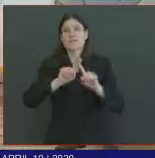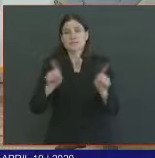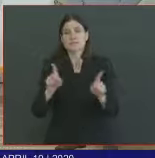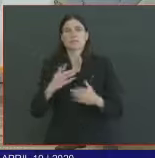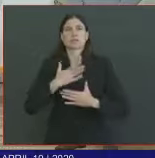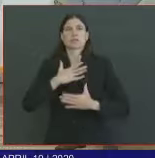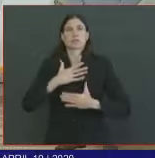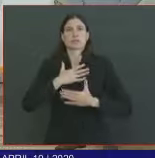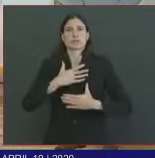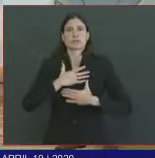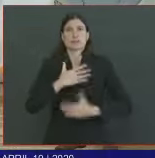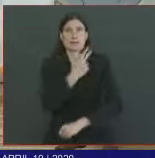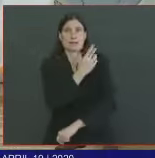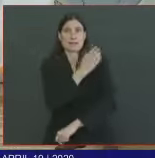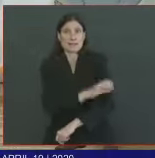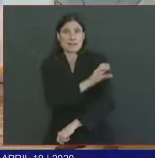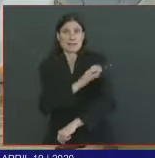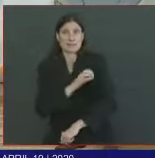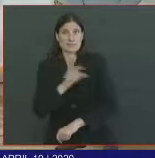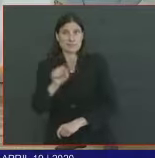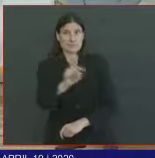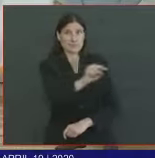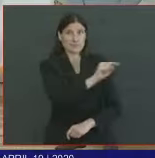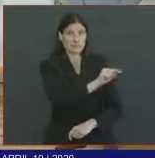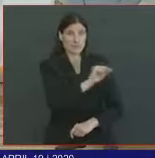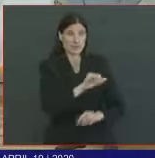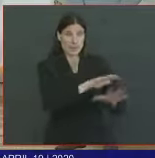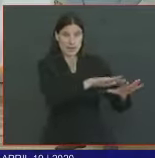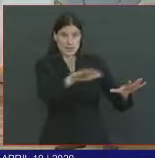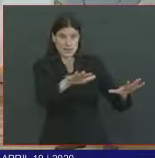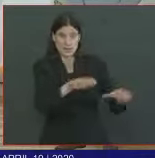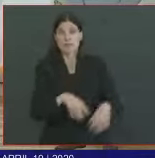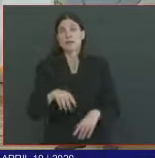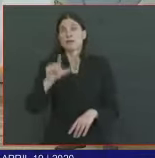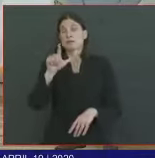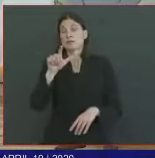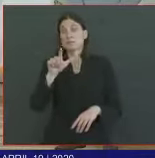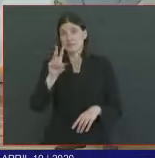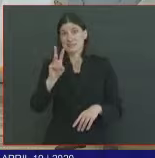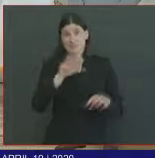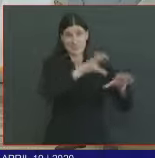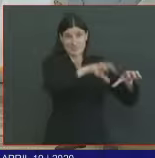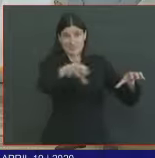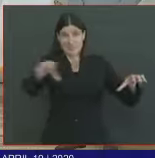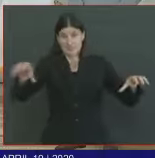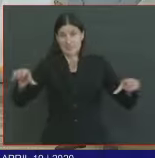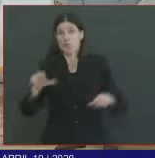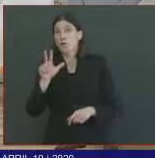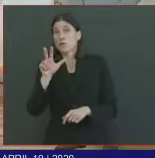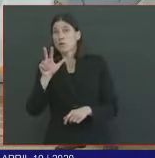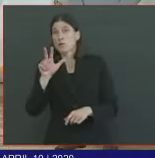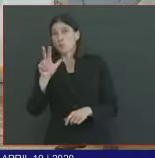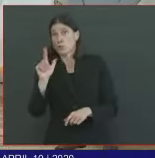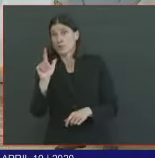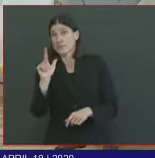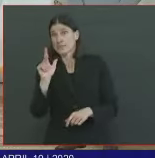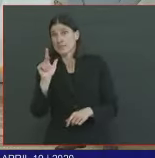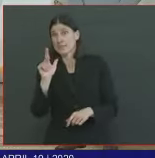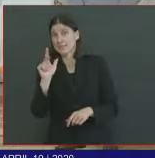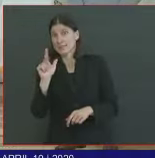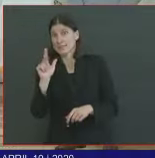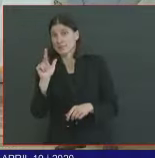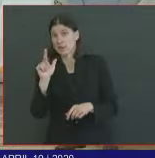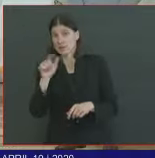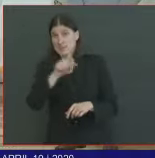your urgent care centers or your regular primary care provider. But if you think you have COVID-19, you can be tested at this site, but you also can